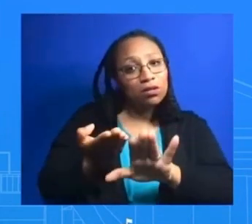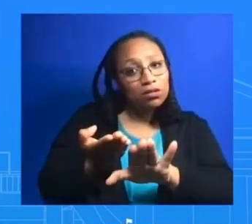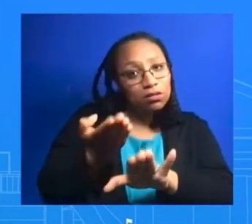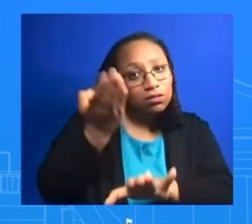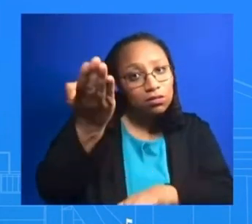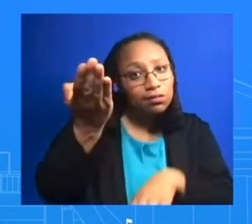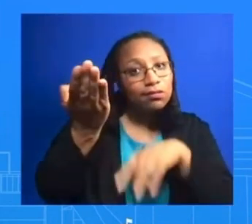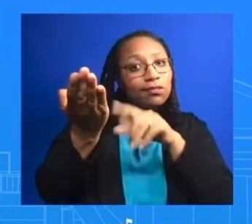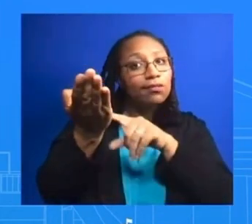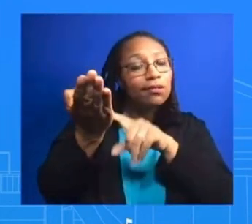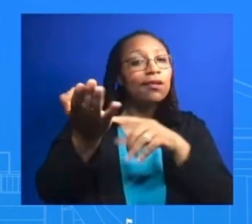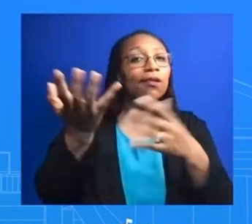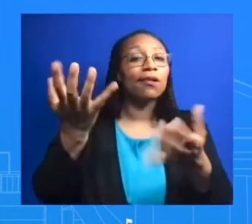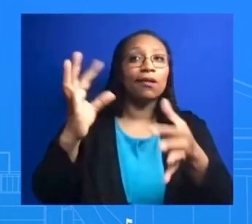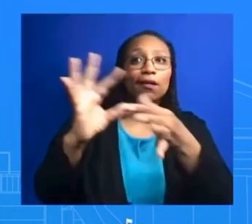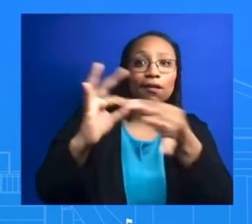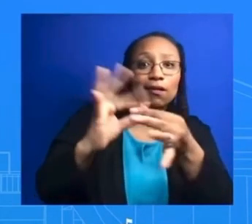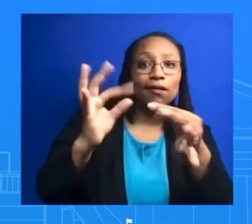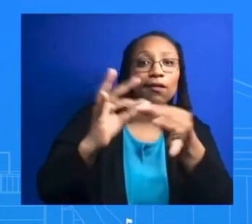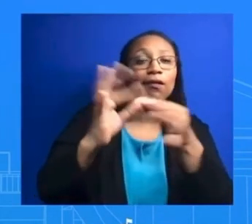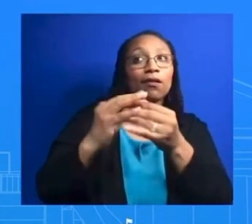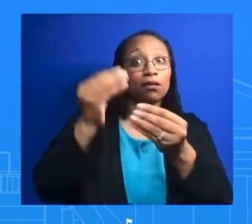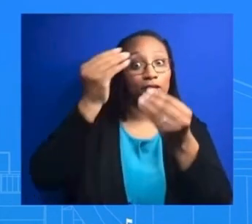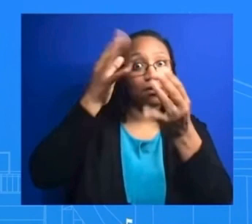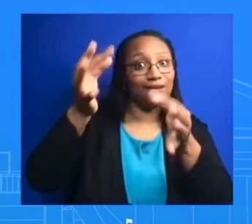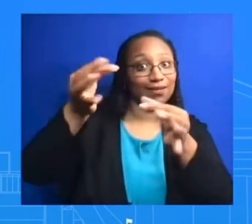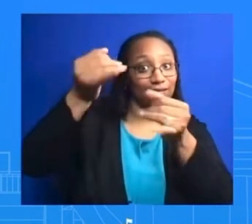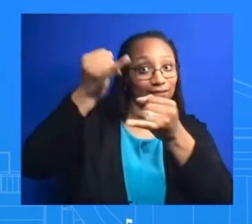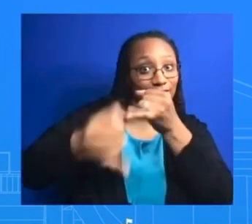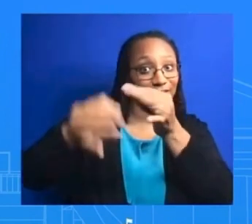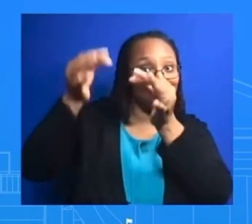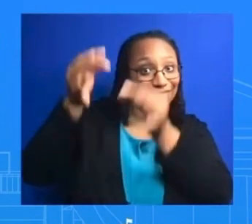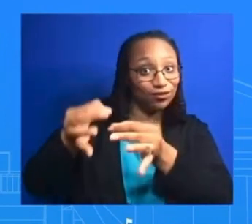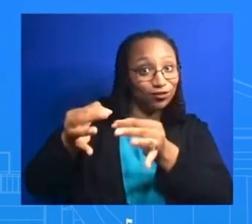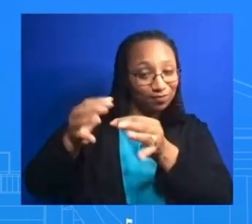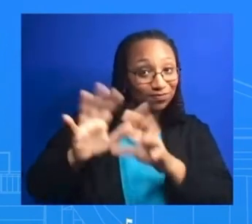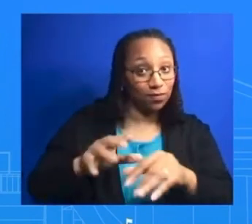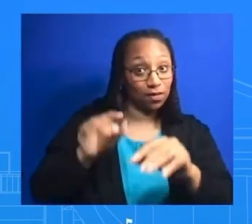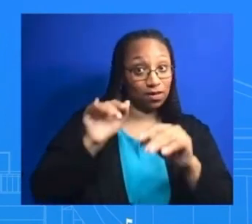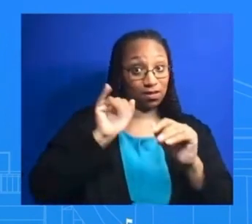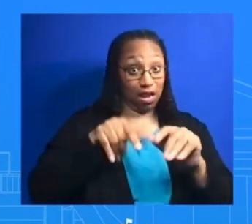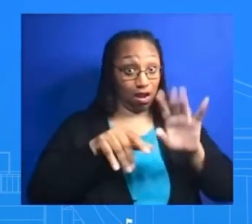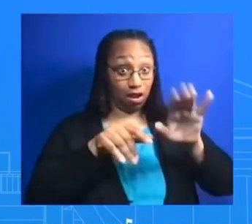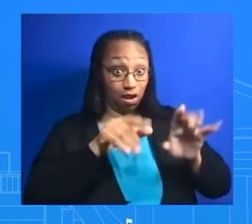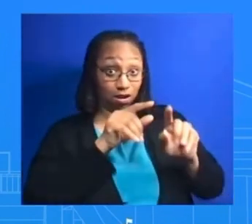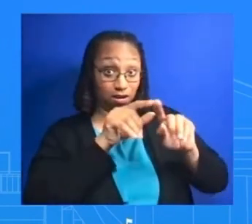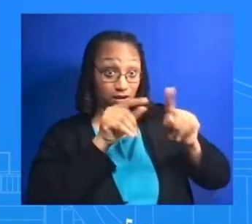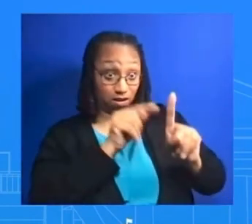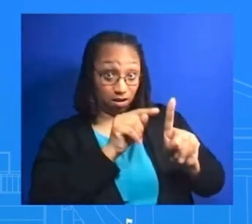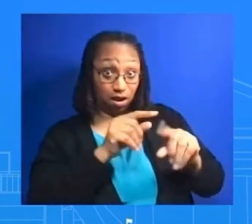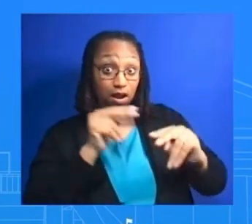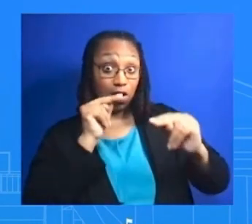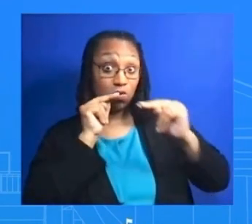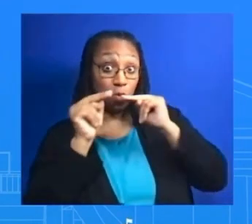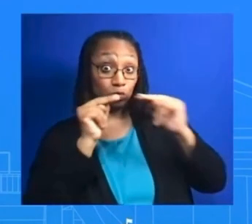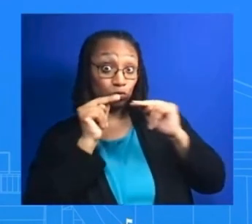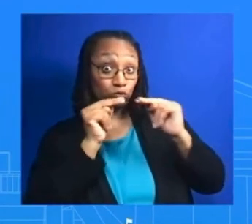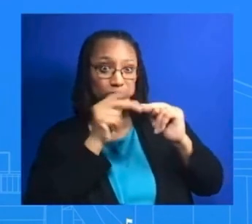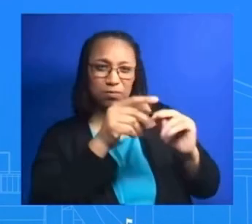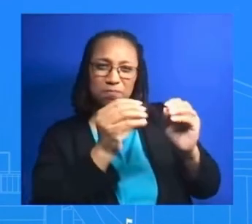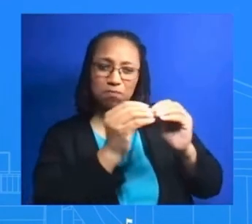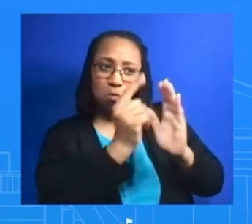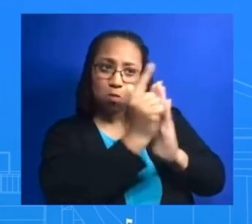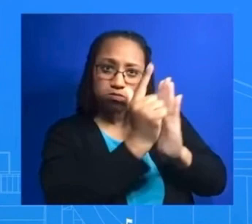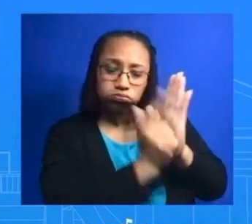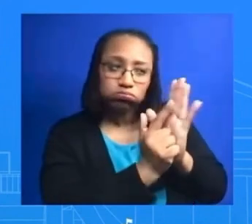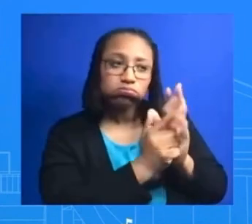on. The negotiated rulemaking process, again, by law, is even more complicated than that, in that there needs to be